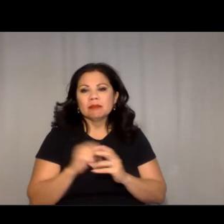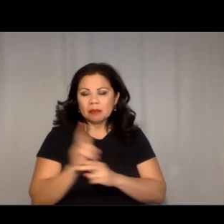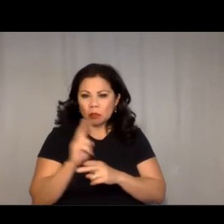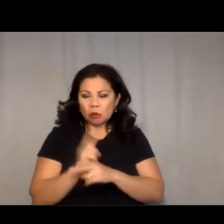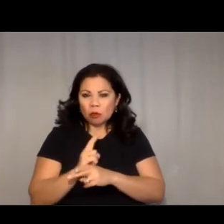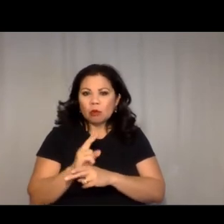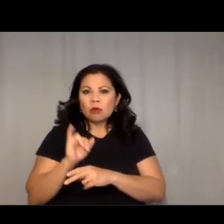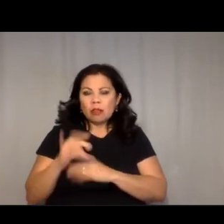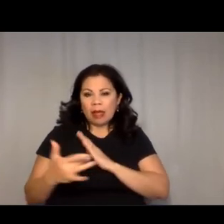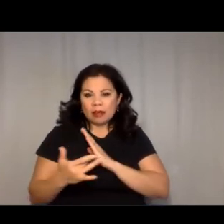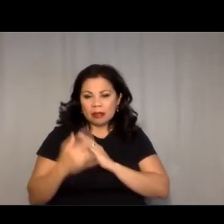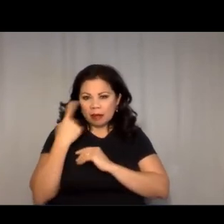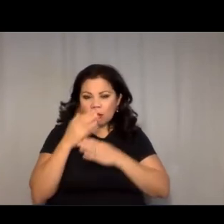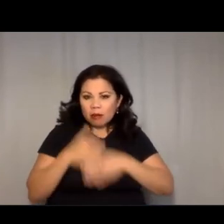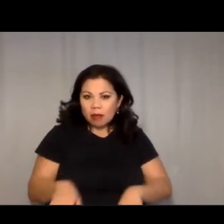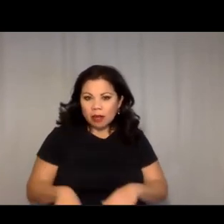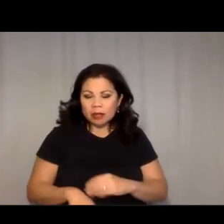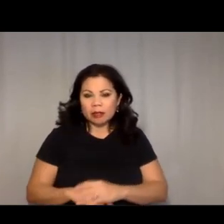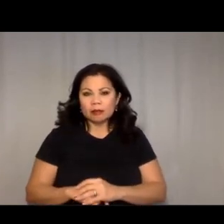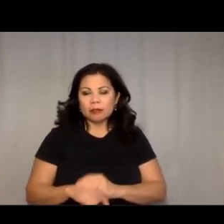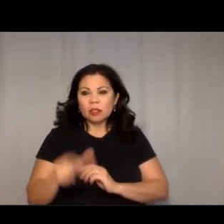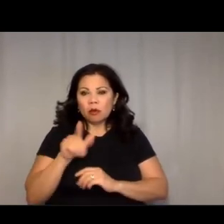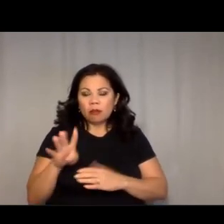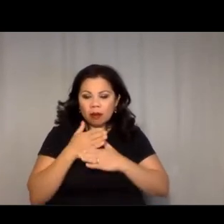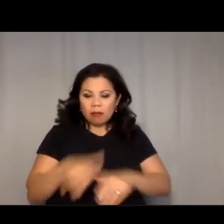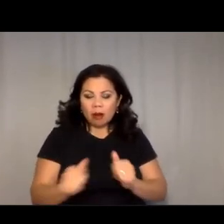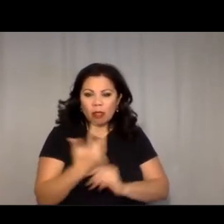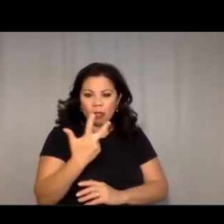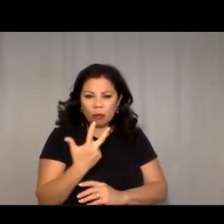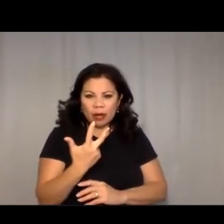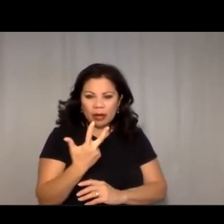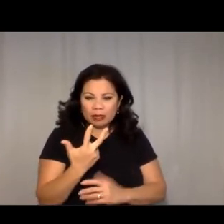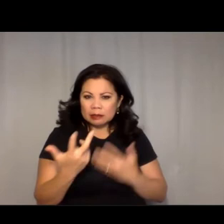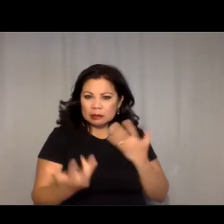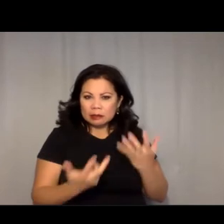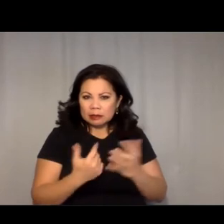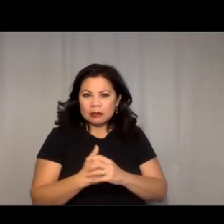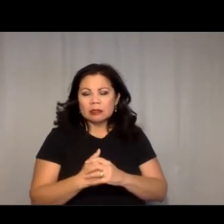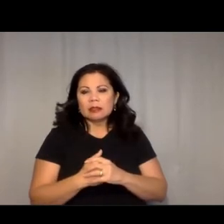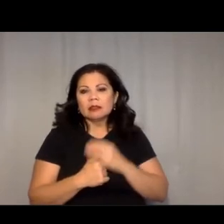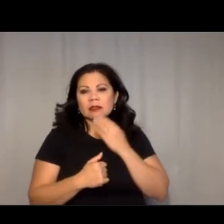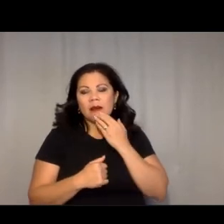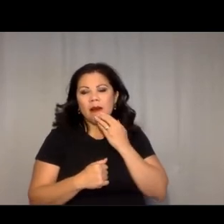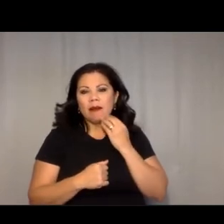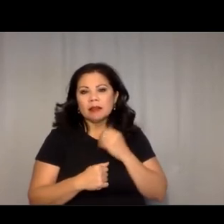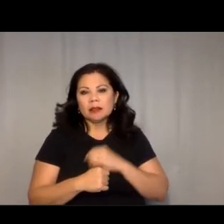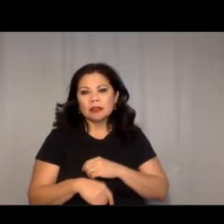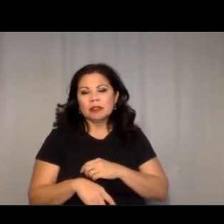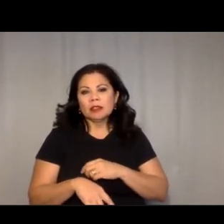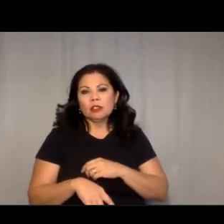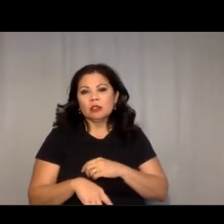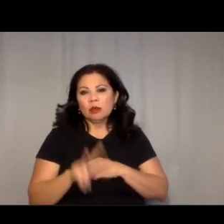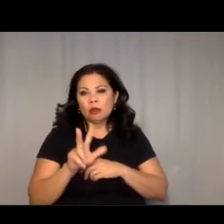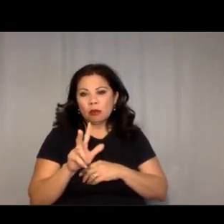you could do division like this. 3 goes into 2 0 times, 0 times 3 is 0,